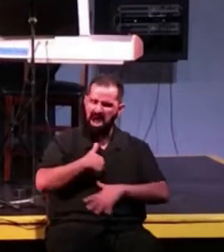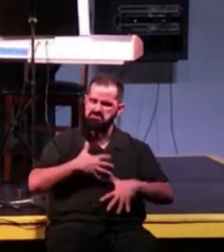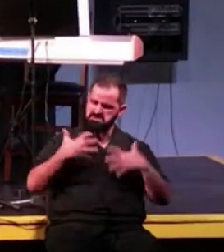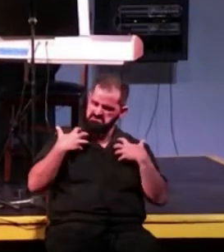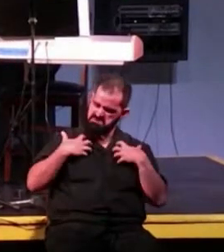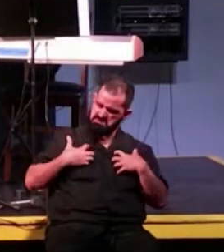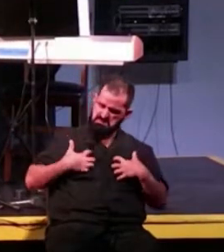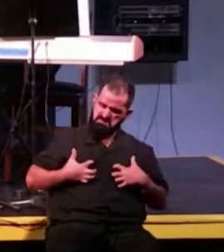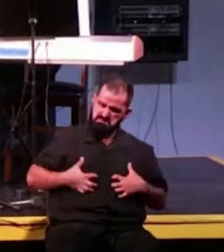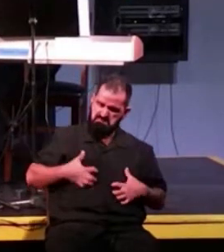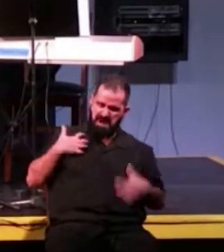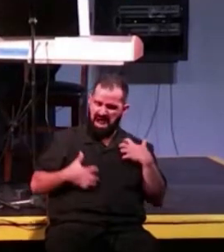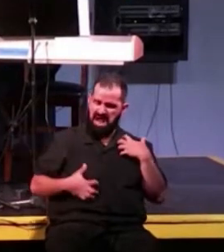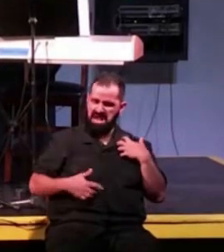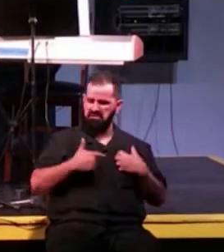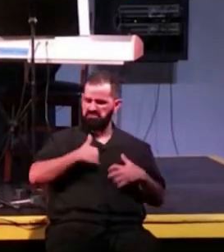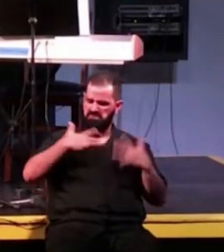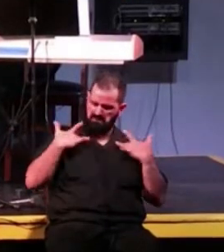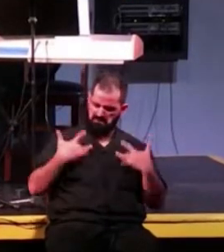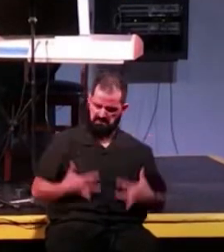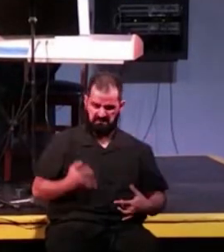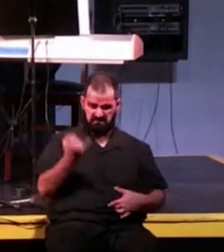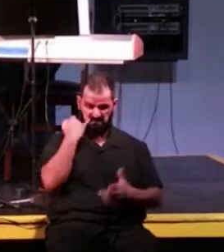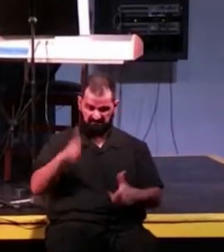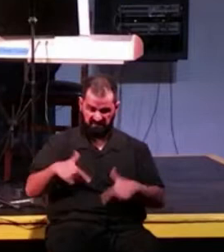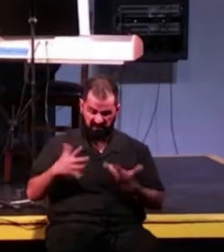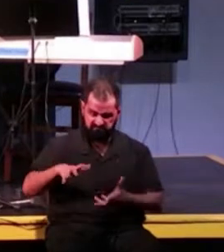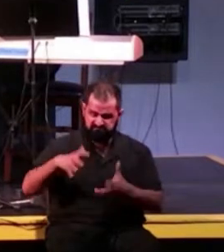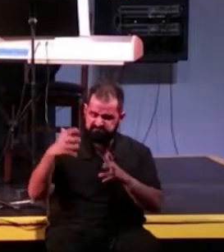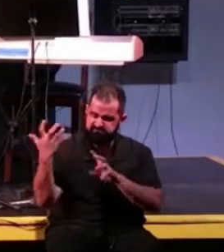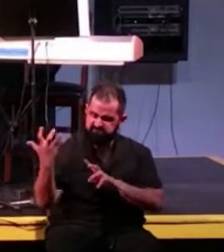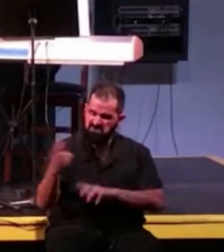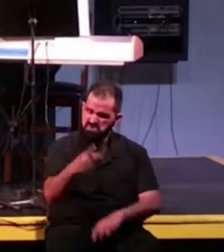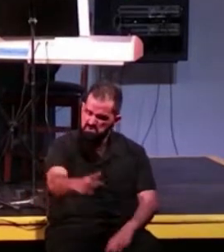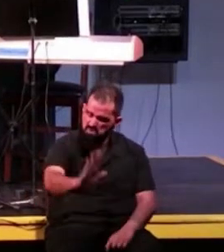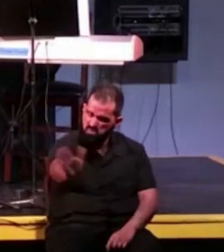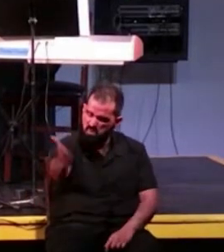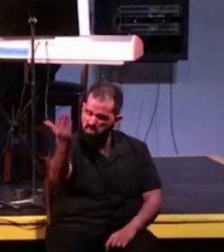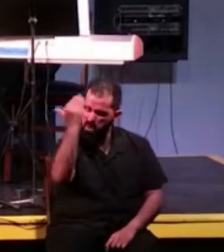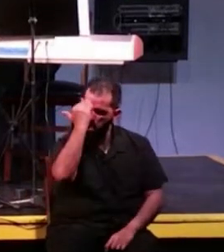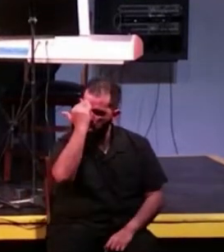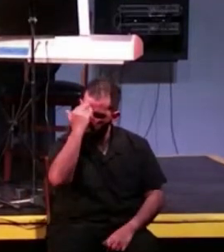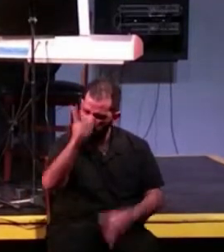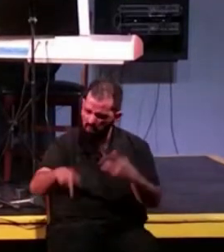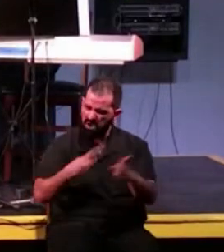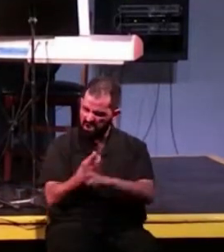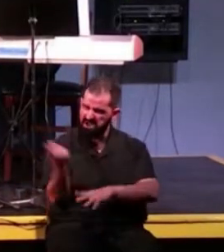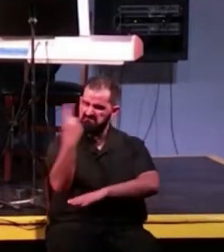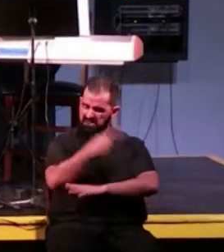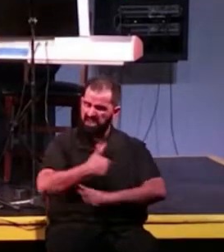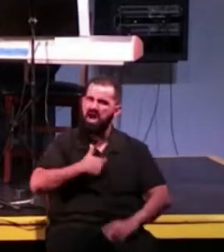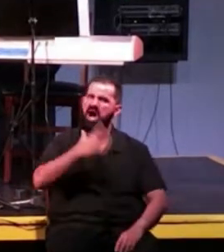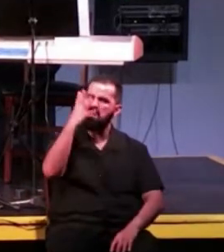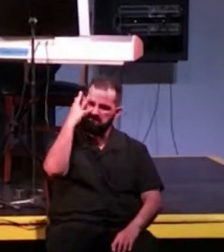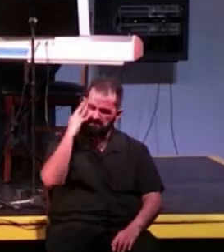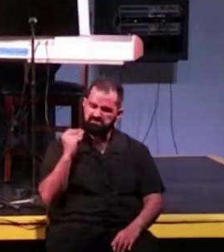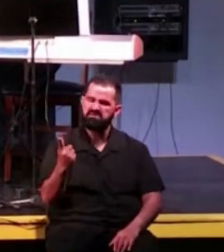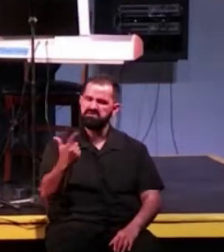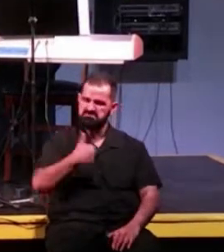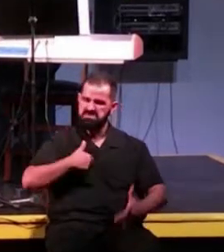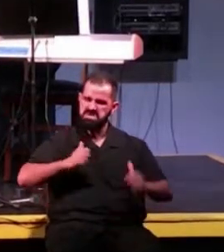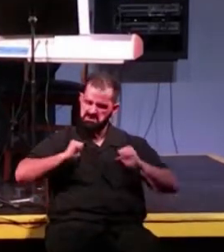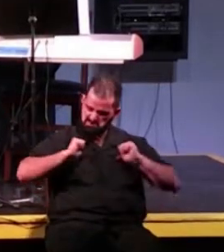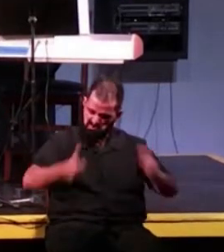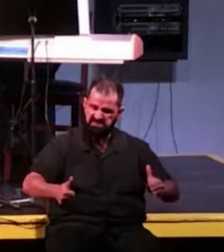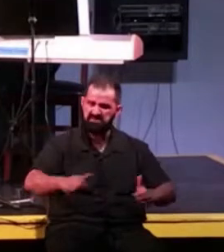bad. And when life is bitter, I'm going to be bitter. And you will know what kind of day I'm going through because of my